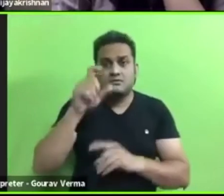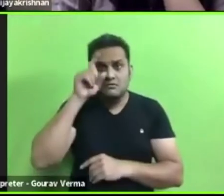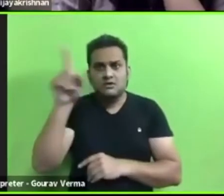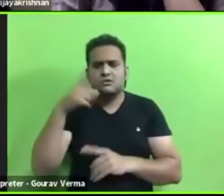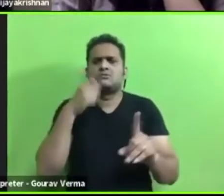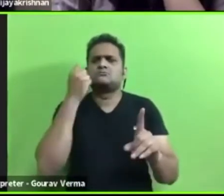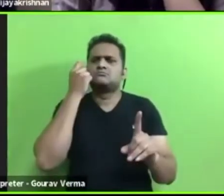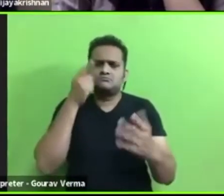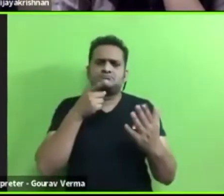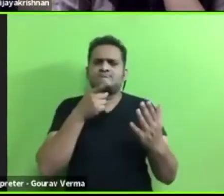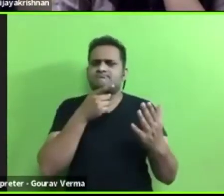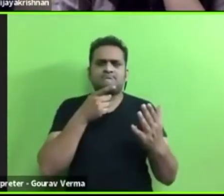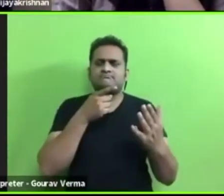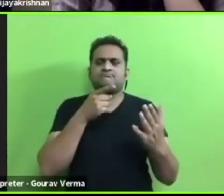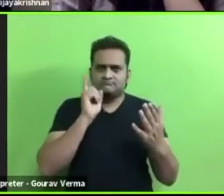understand the